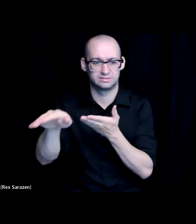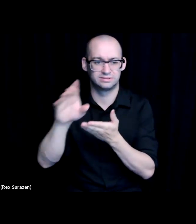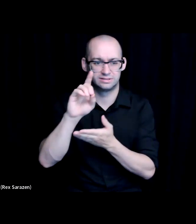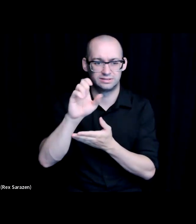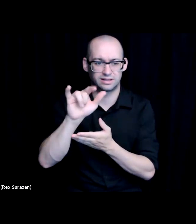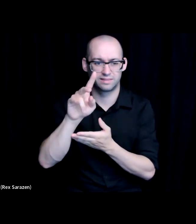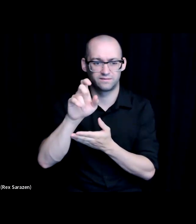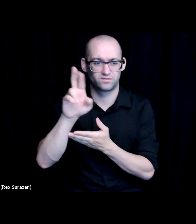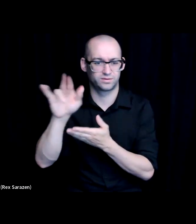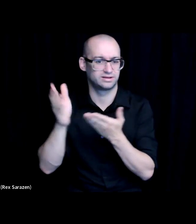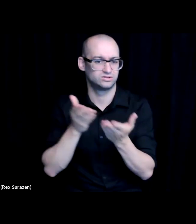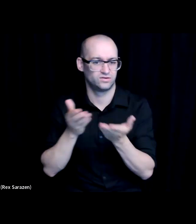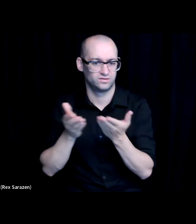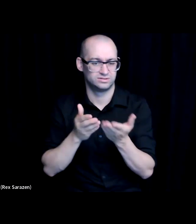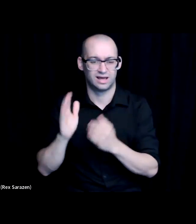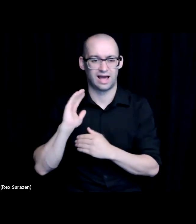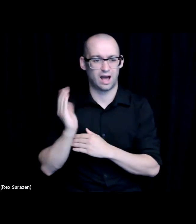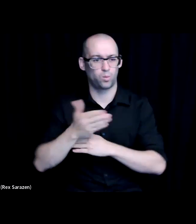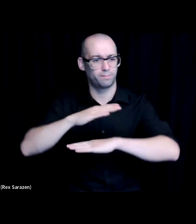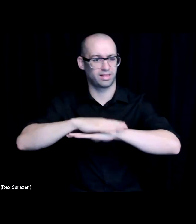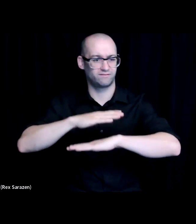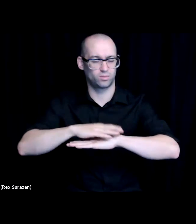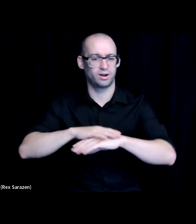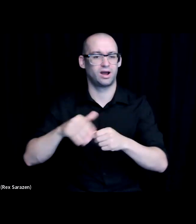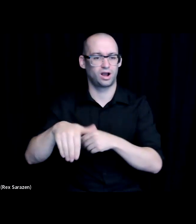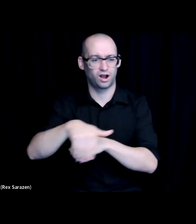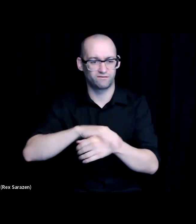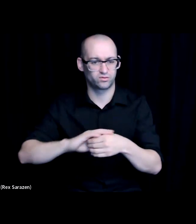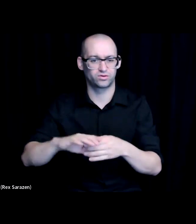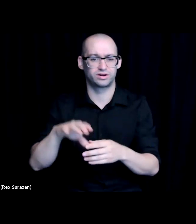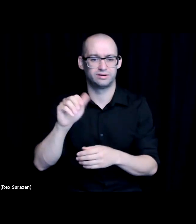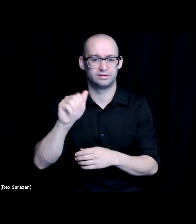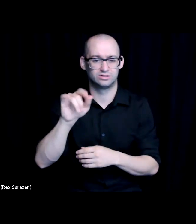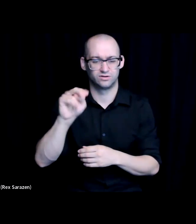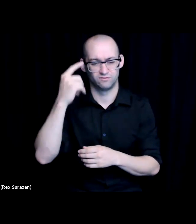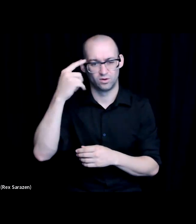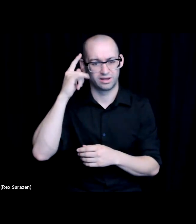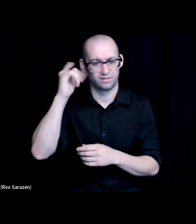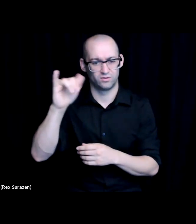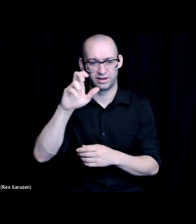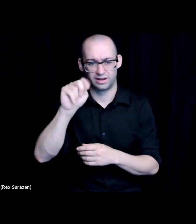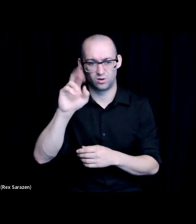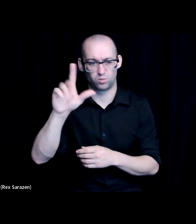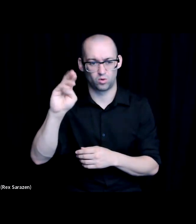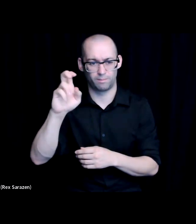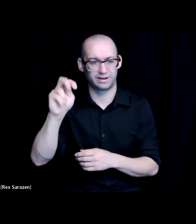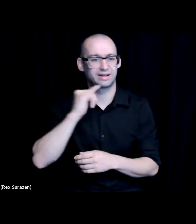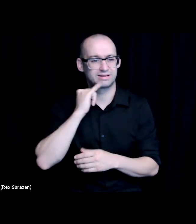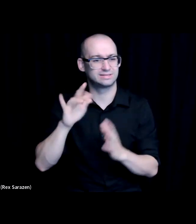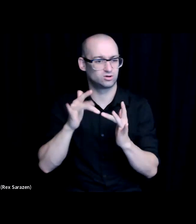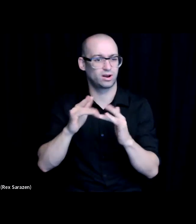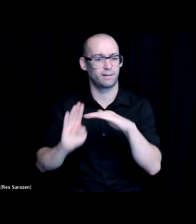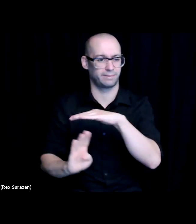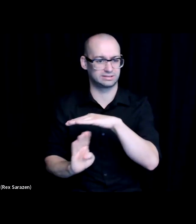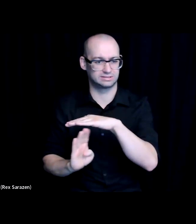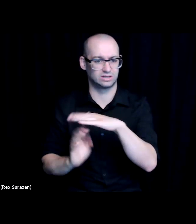platform, Cover California for enrollment, is very much digitally based. So the idea that we're trying to make it